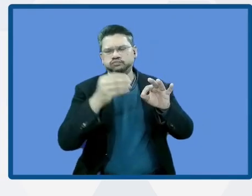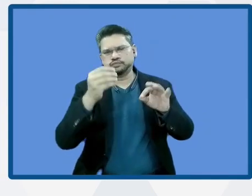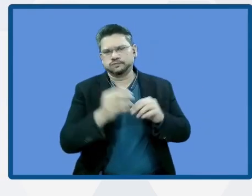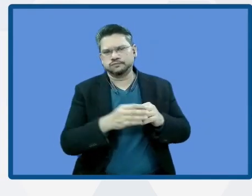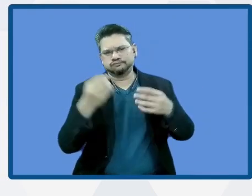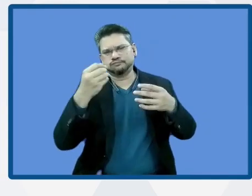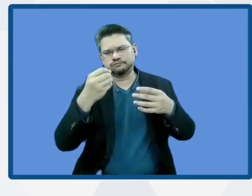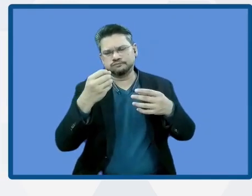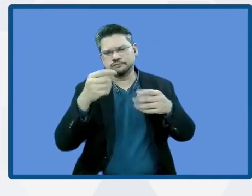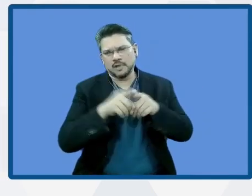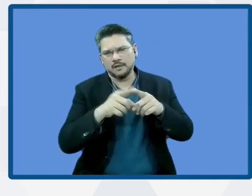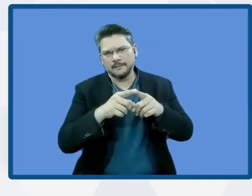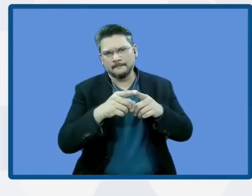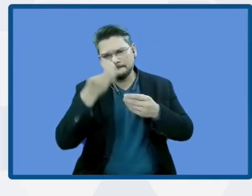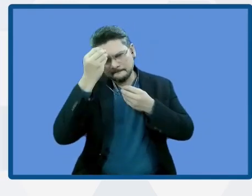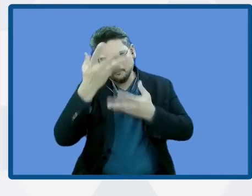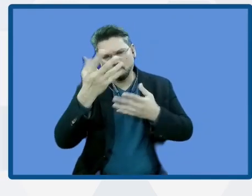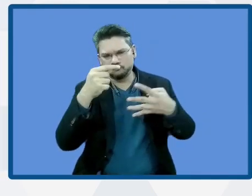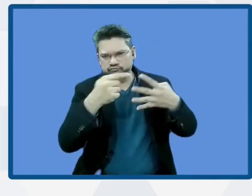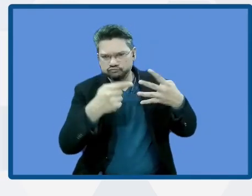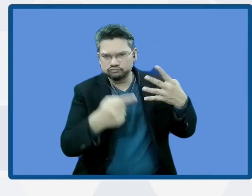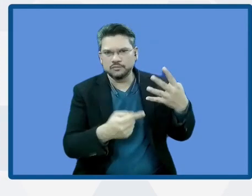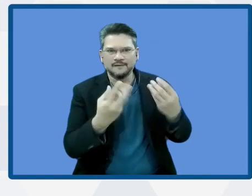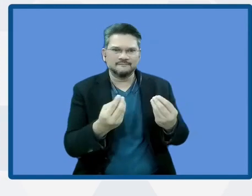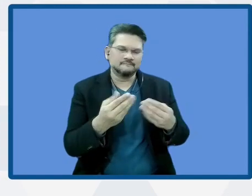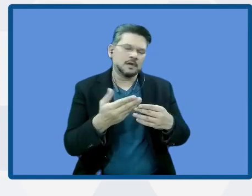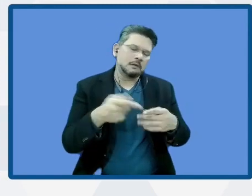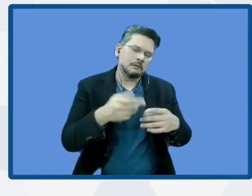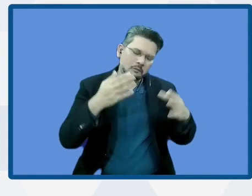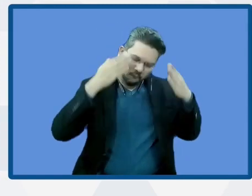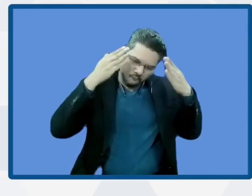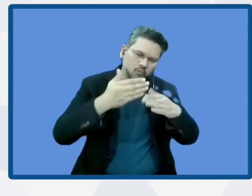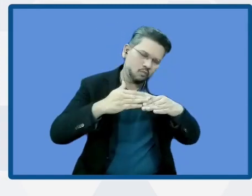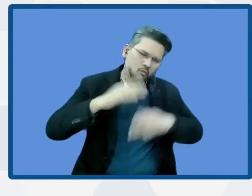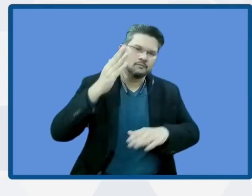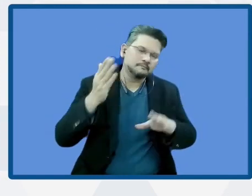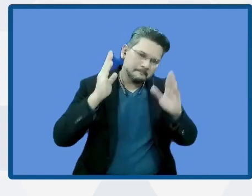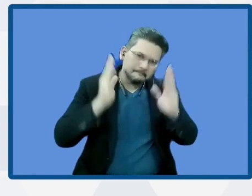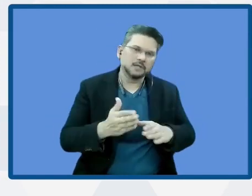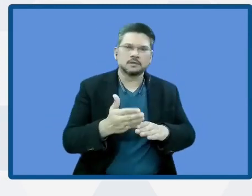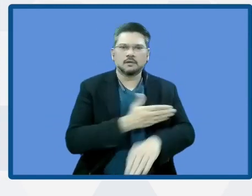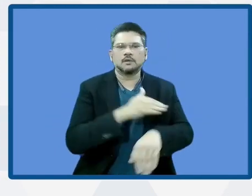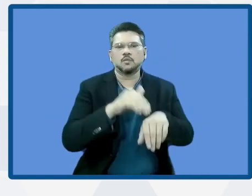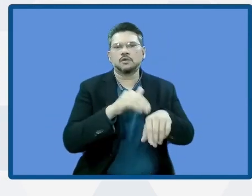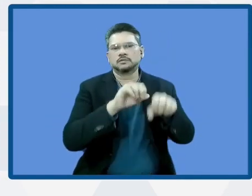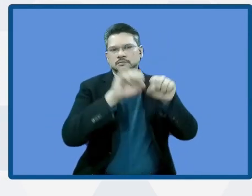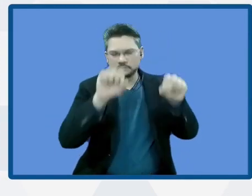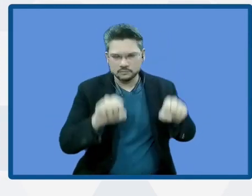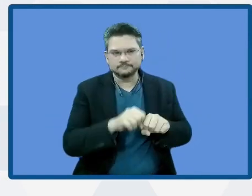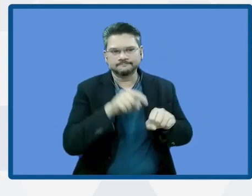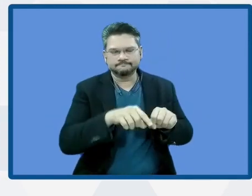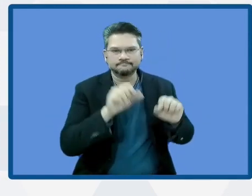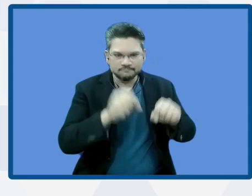mobilizing resources, technologies, and capabilities to implement and extend the scope of